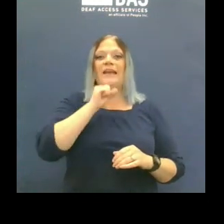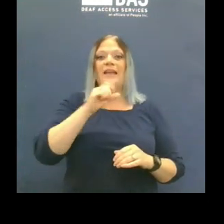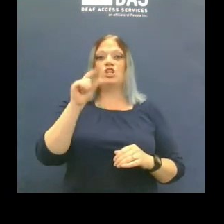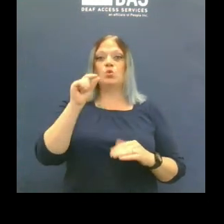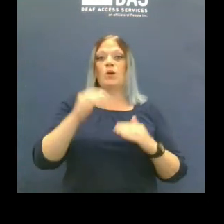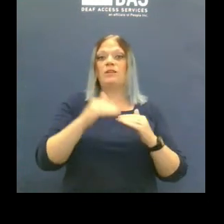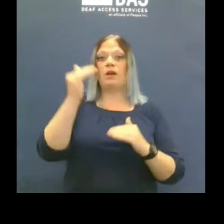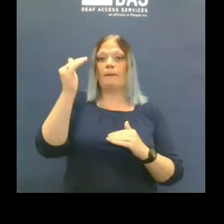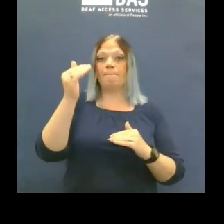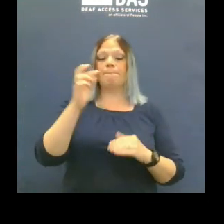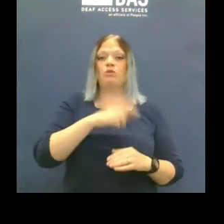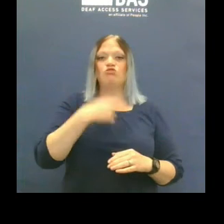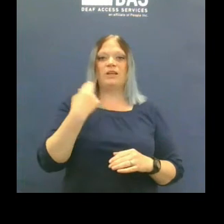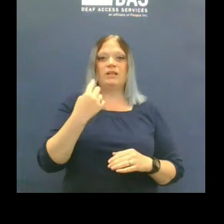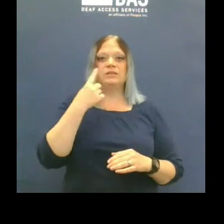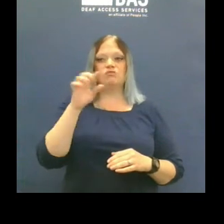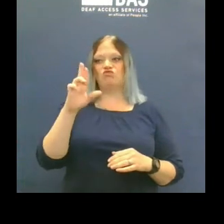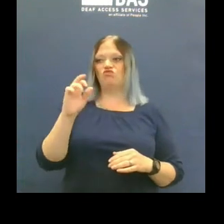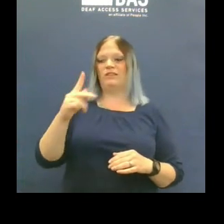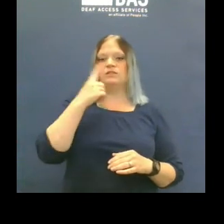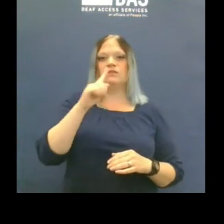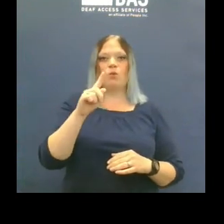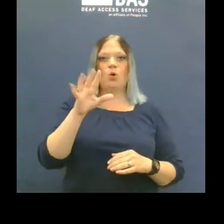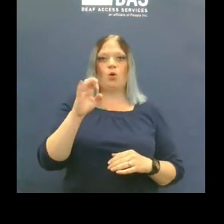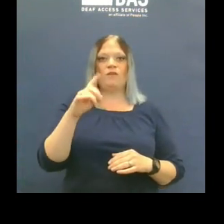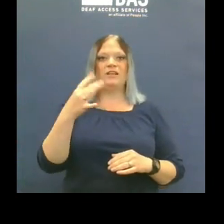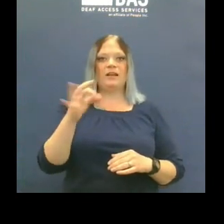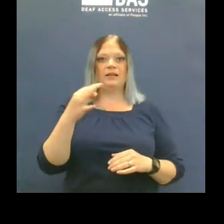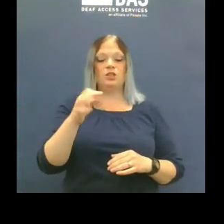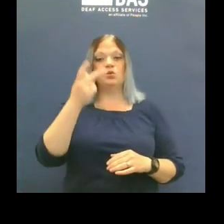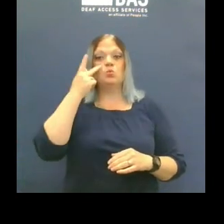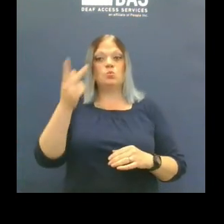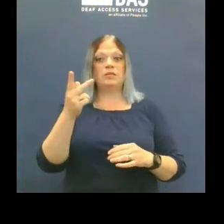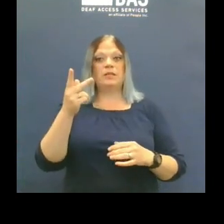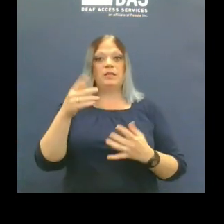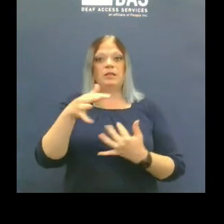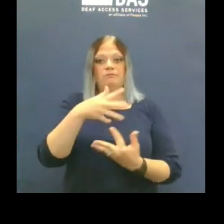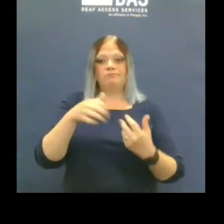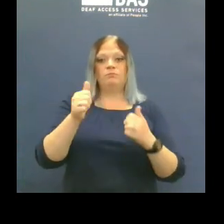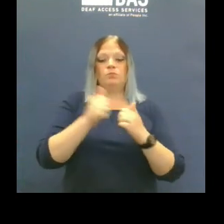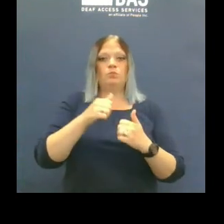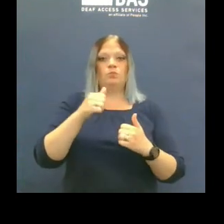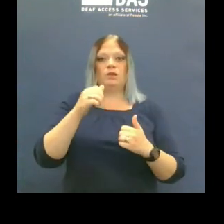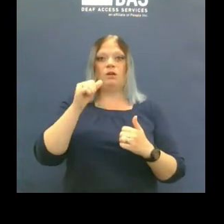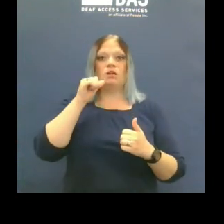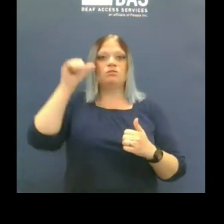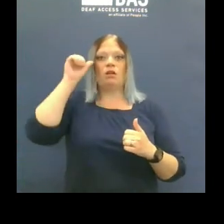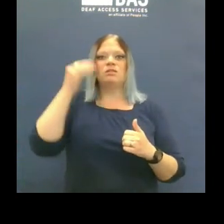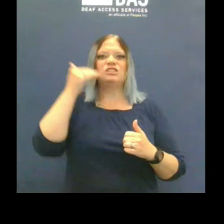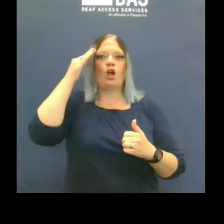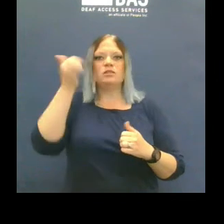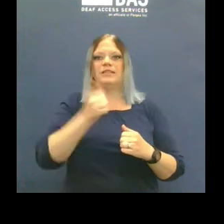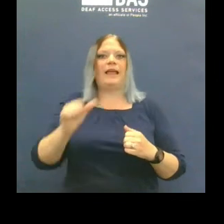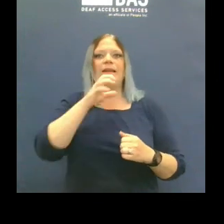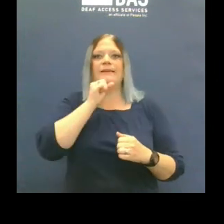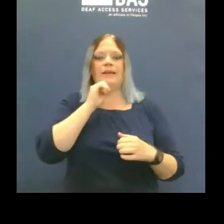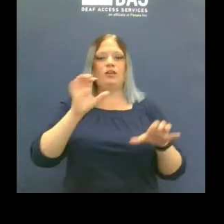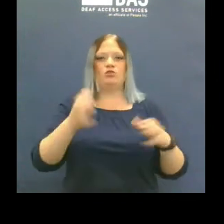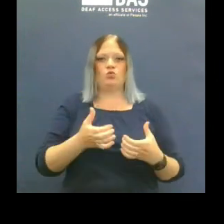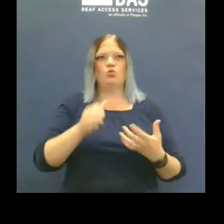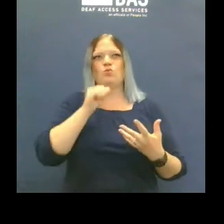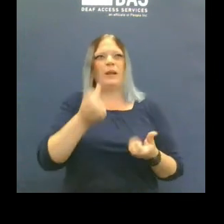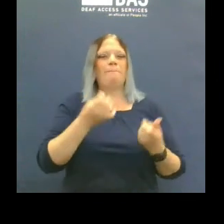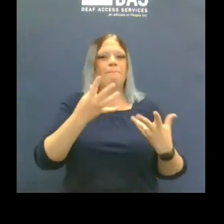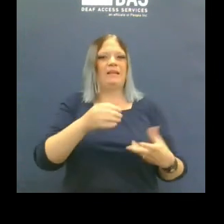up is at risk of COVID-19. We're seeing this among the adults, at every different age group, and we're not seeing it as much as kids.